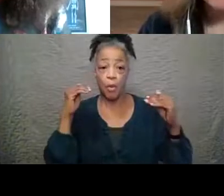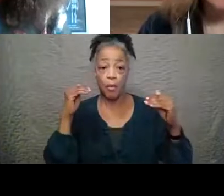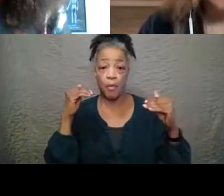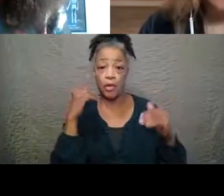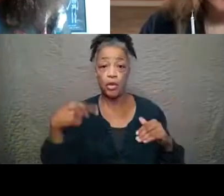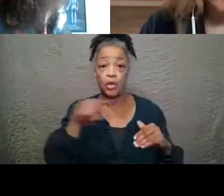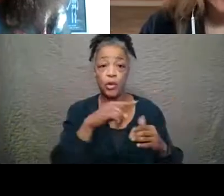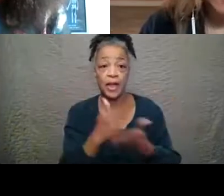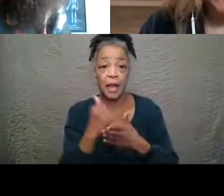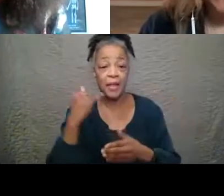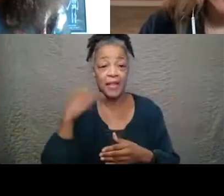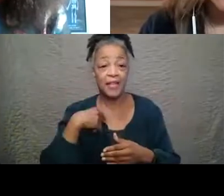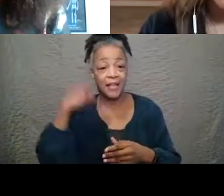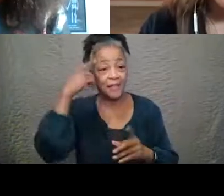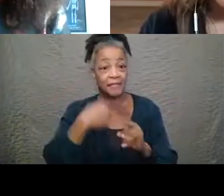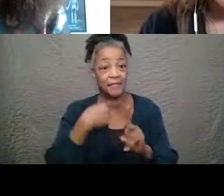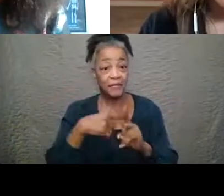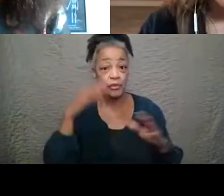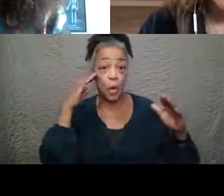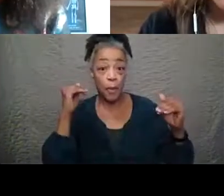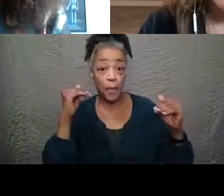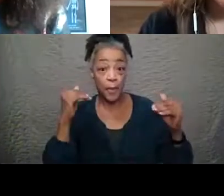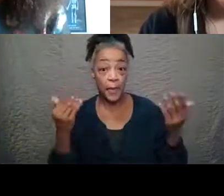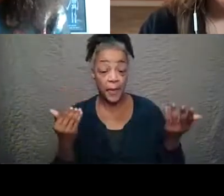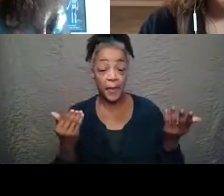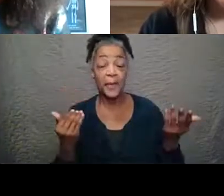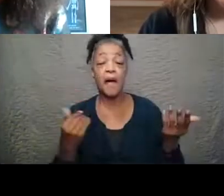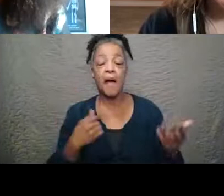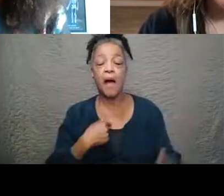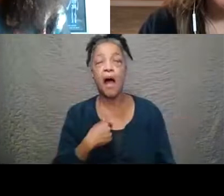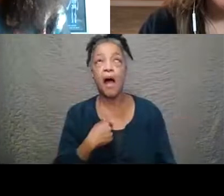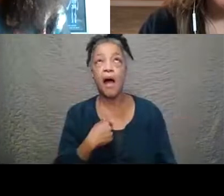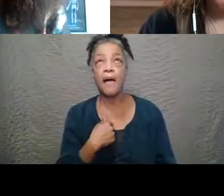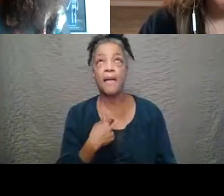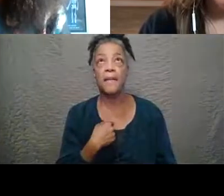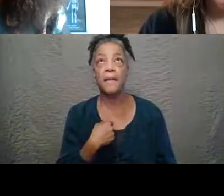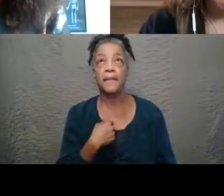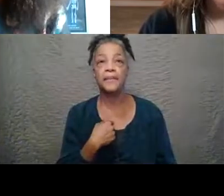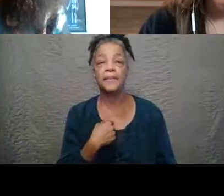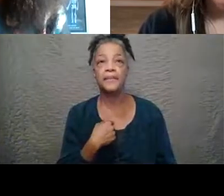help me decide if it fits into that category. I see that